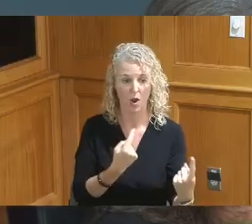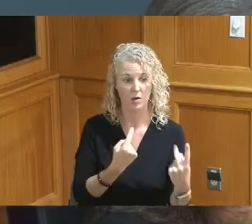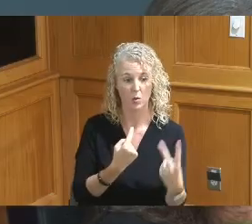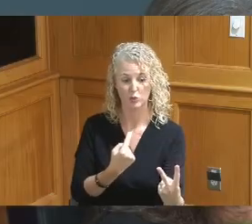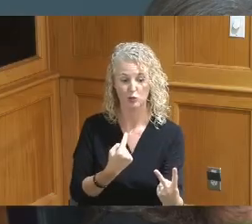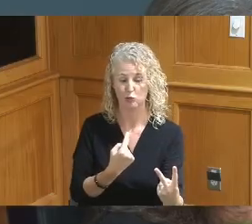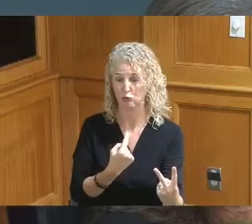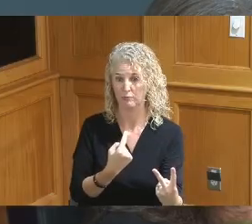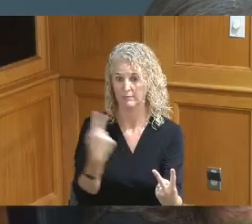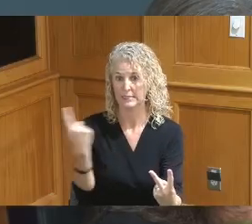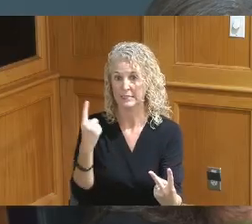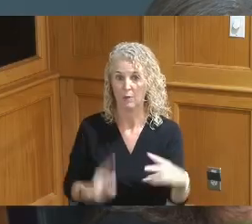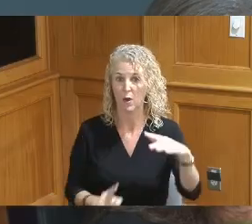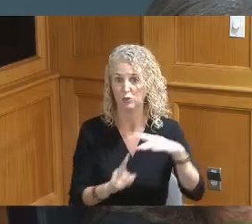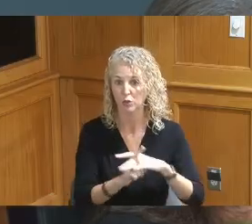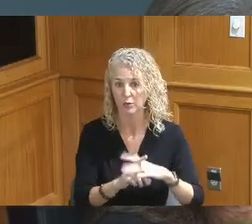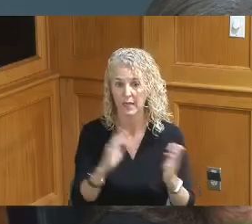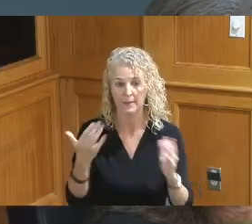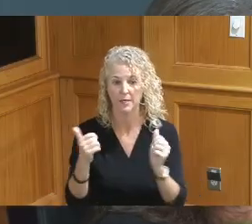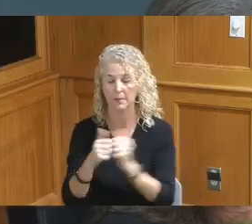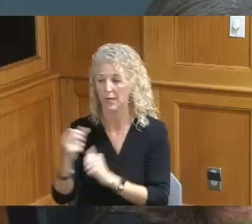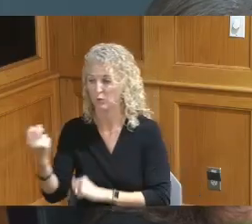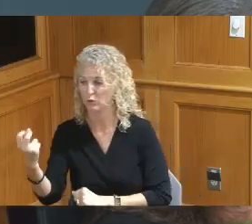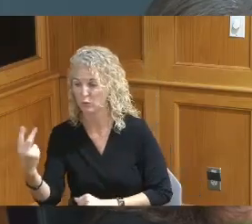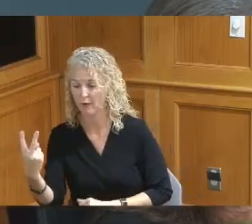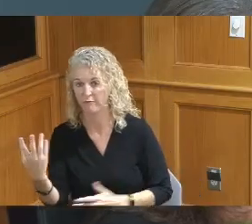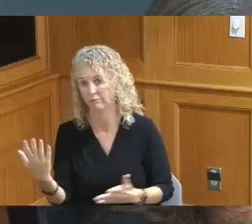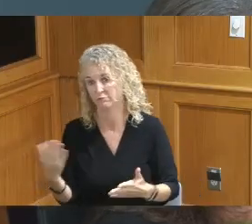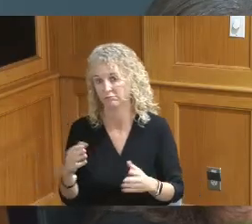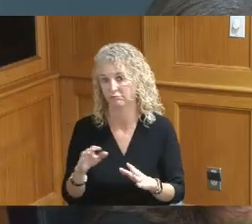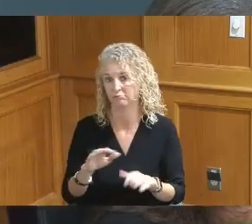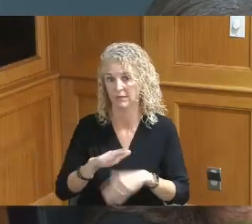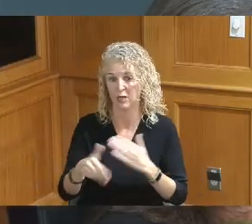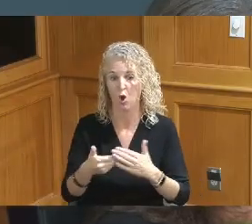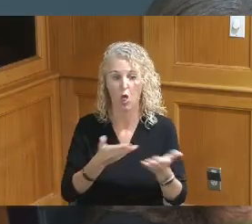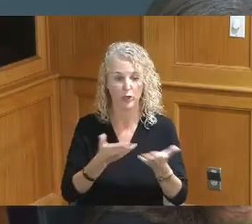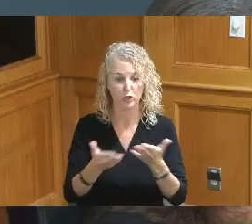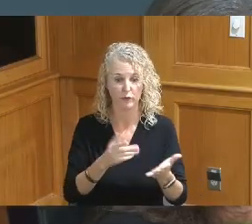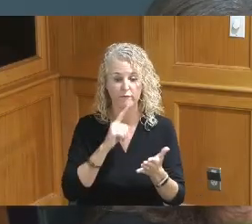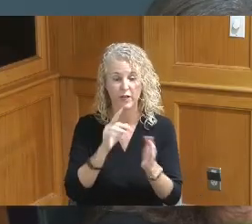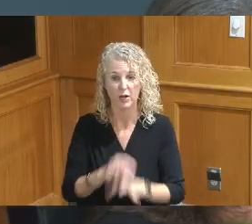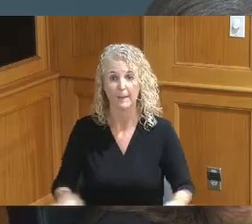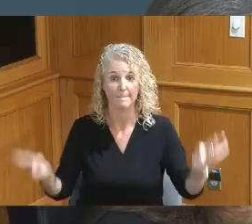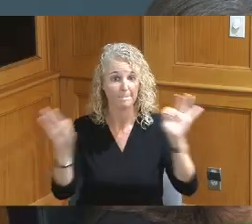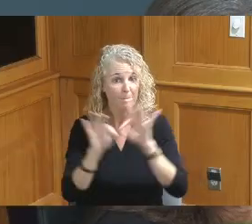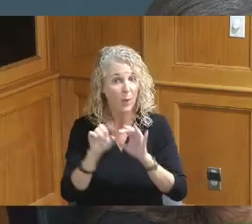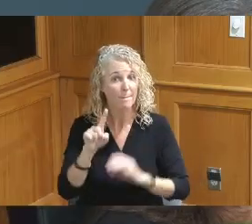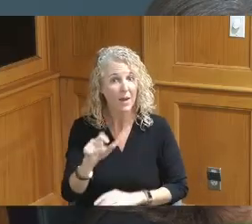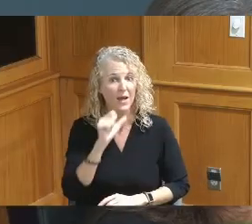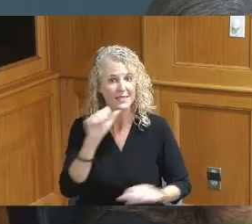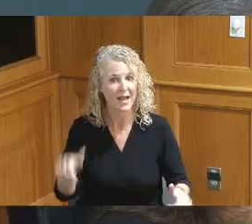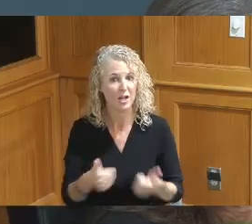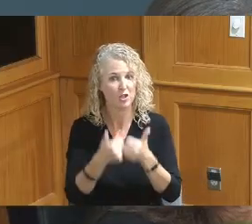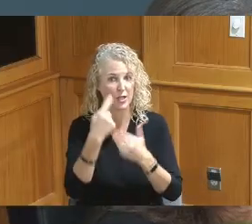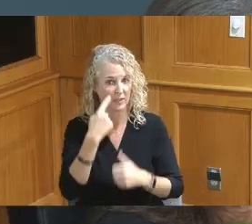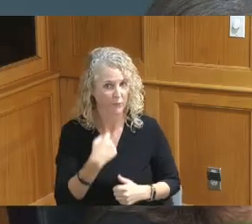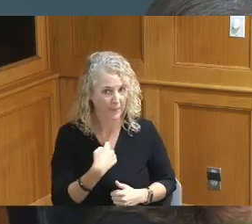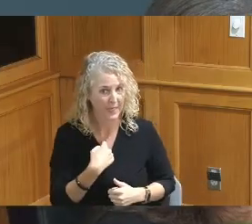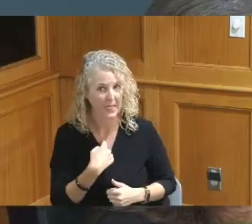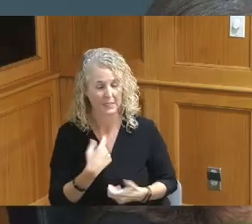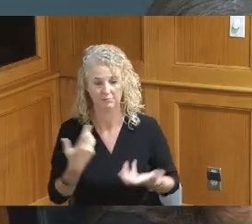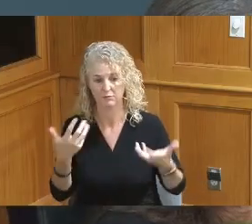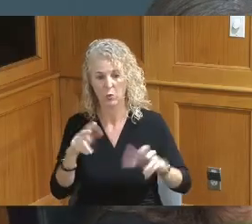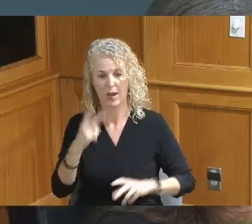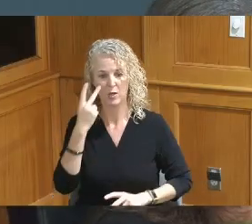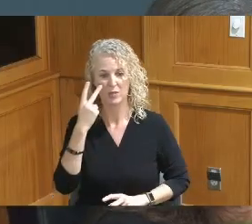2 houses versus 12. And the wraparound is very important, but that's not a challenge. So we don't